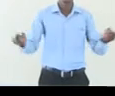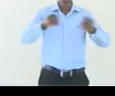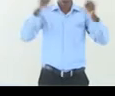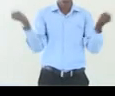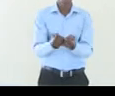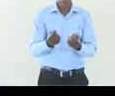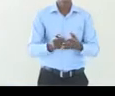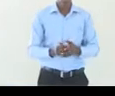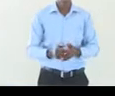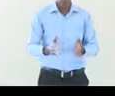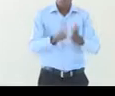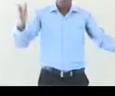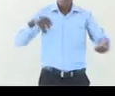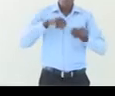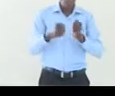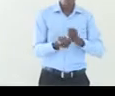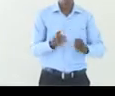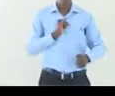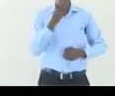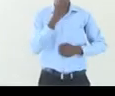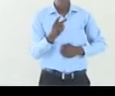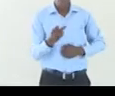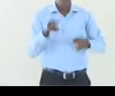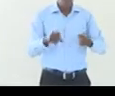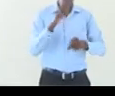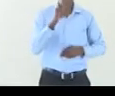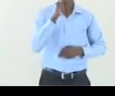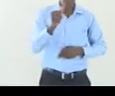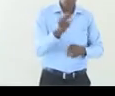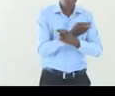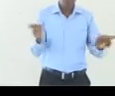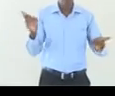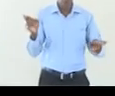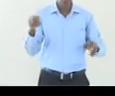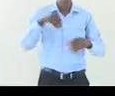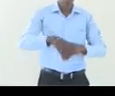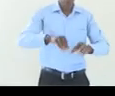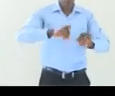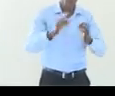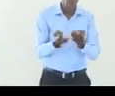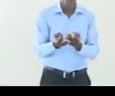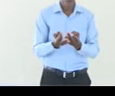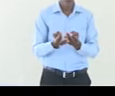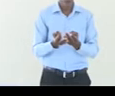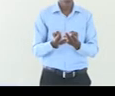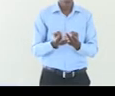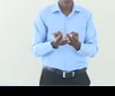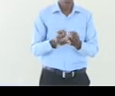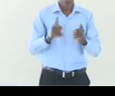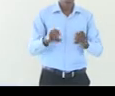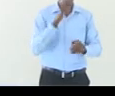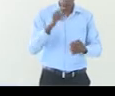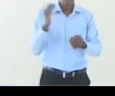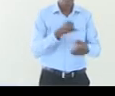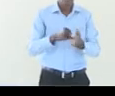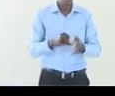the biggest problem I see is that people are not even ready to confront within the families and in the wider society. People are taking these things